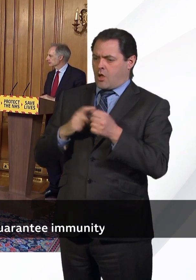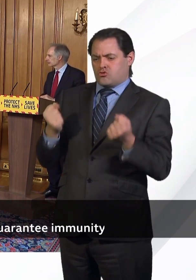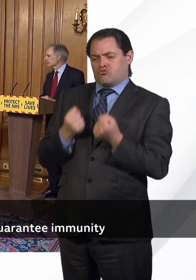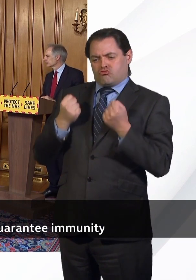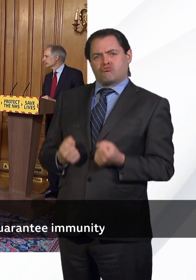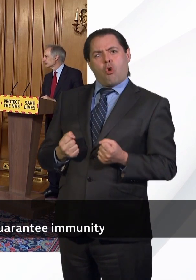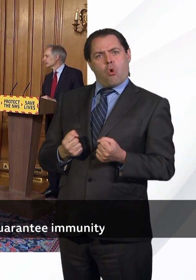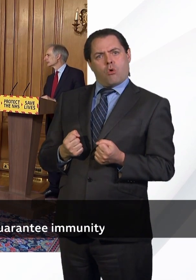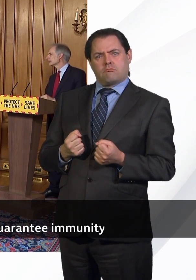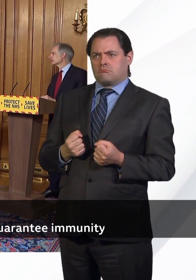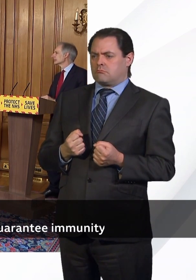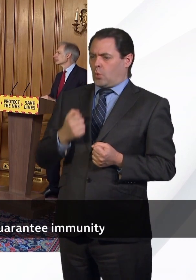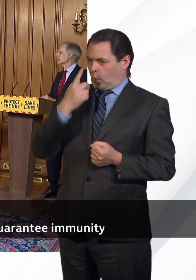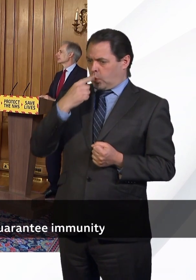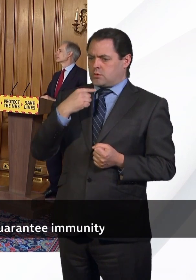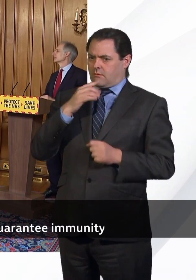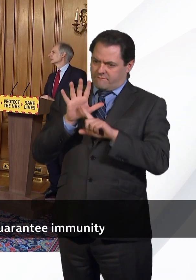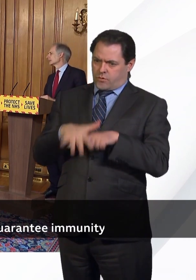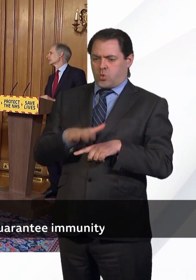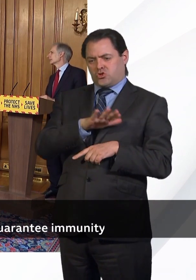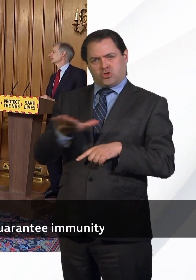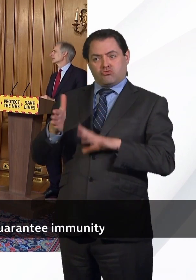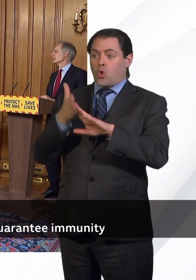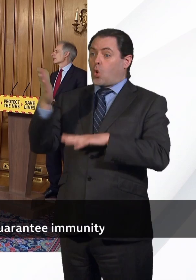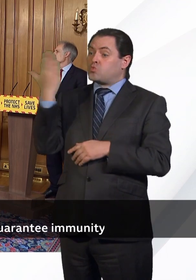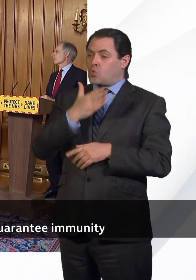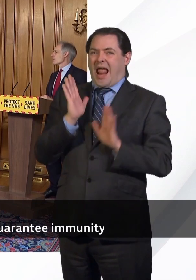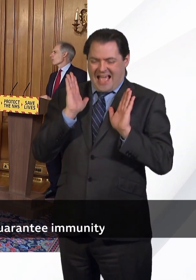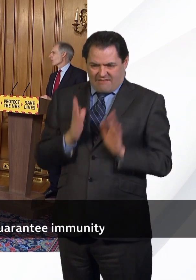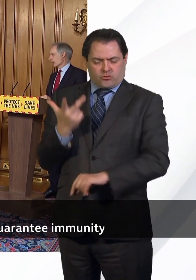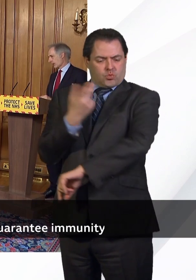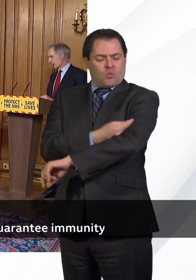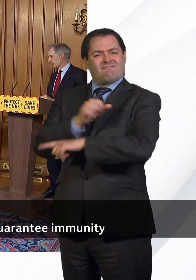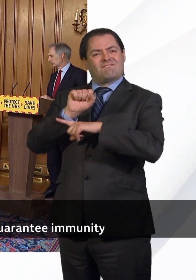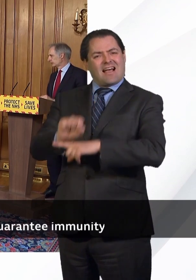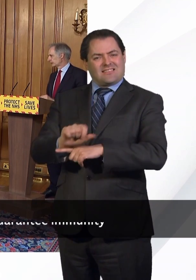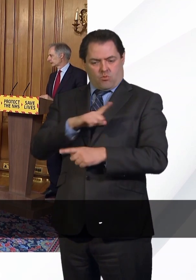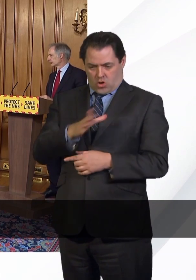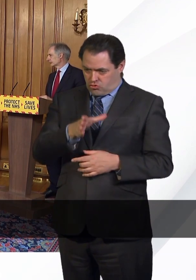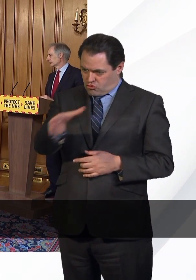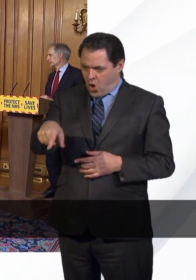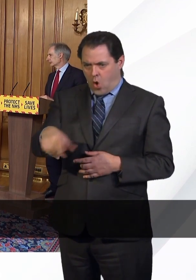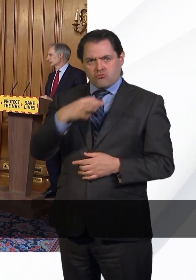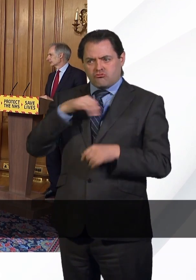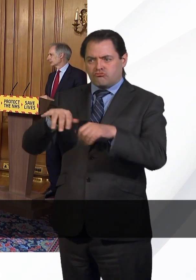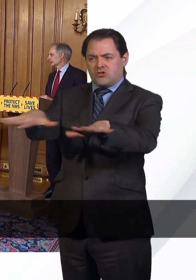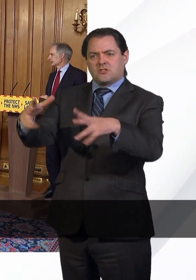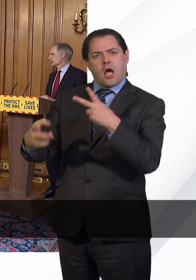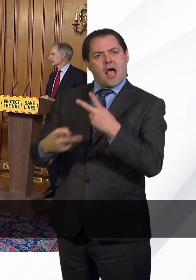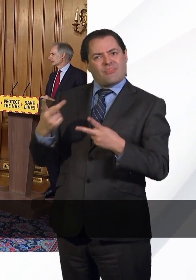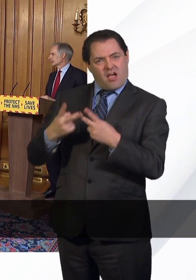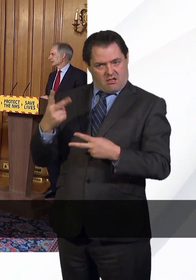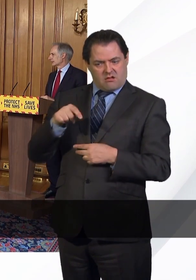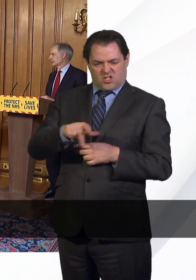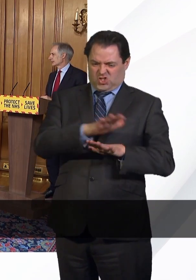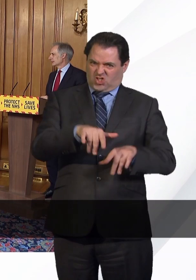compulsory vaccinations for children for when they go to school, because otherwise they're putting other children at risk." Would that apply to a COVID vaccine as